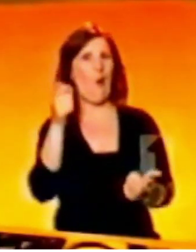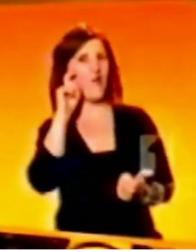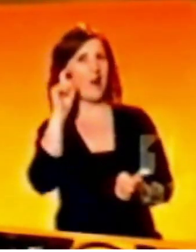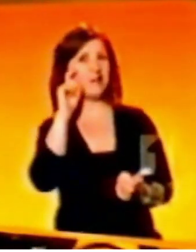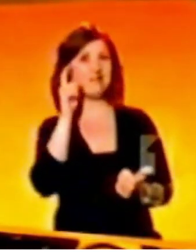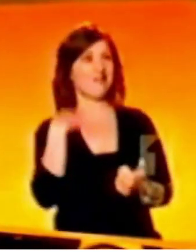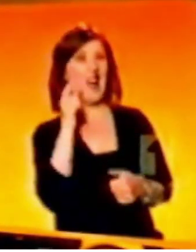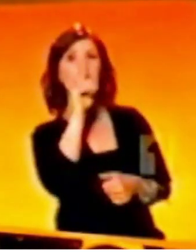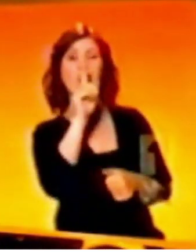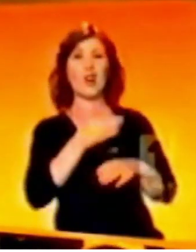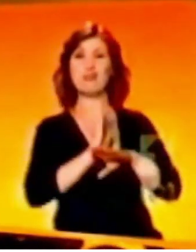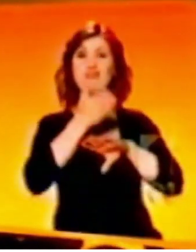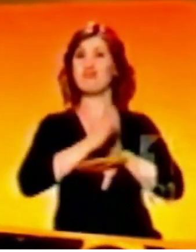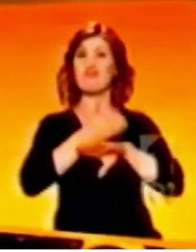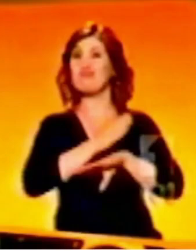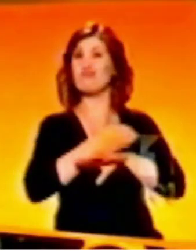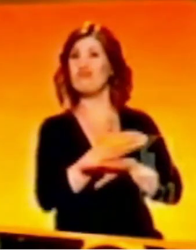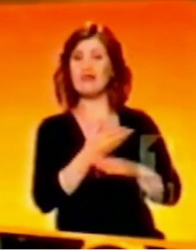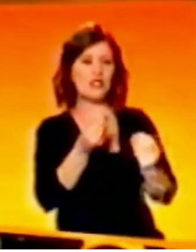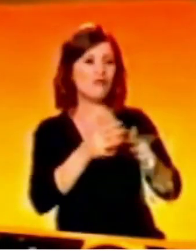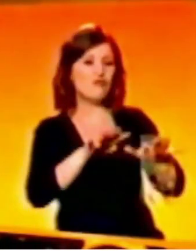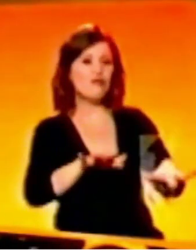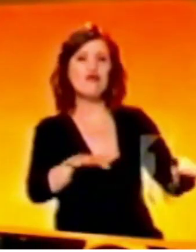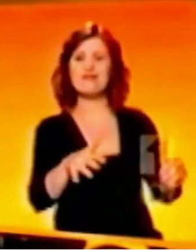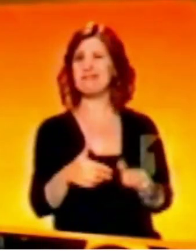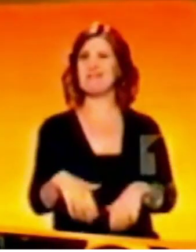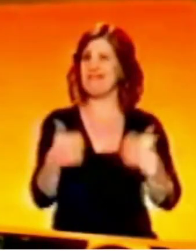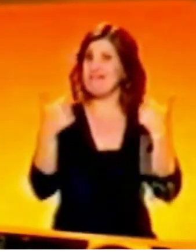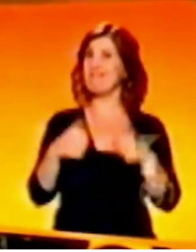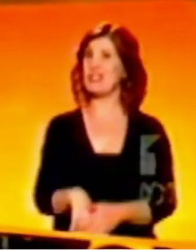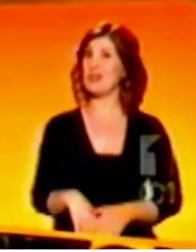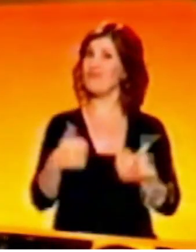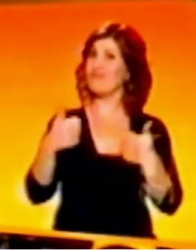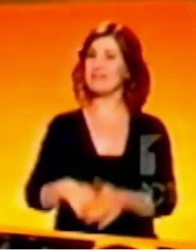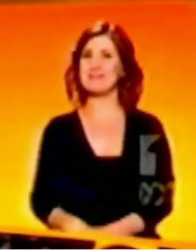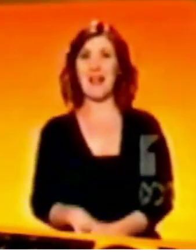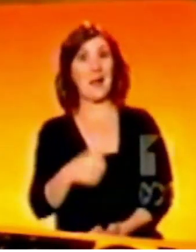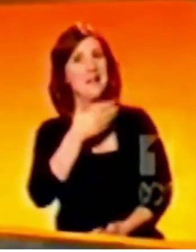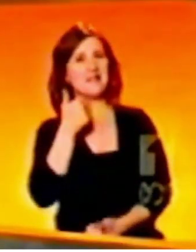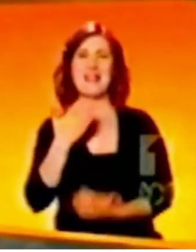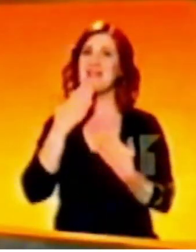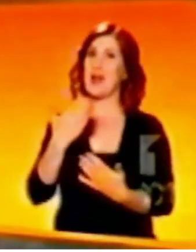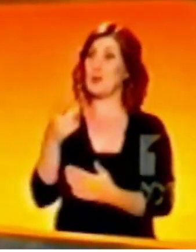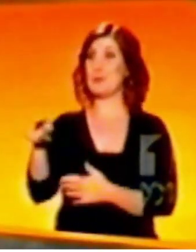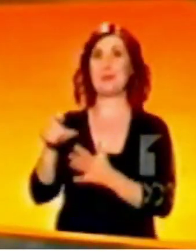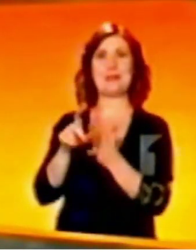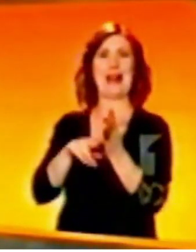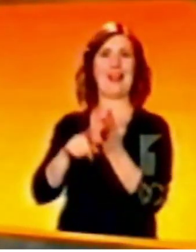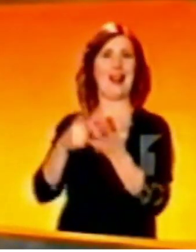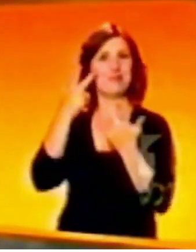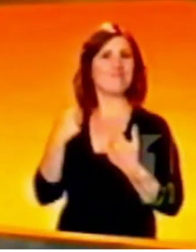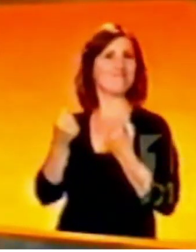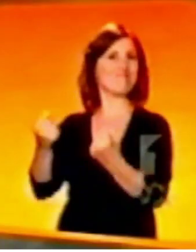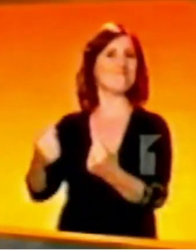Because it's outside, just over the bumpy road, over, like, dirt and stuff, so... Lovely. Yeah. All right, well, ladies and gentlemen, please thank Daniel.